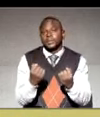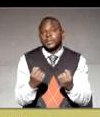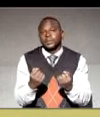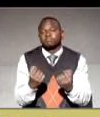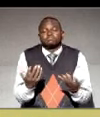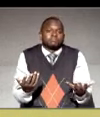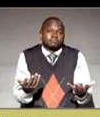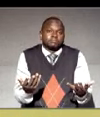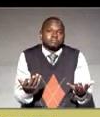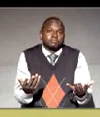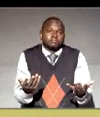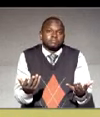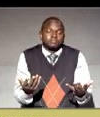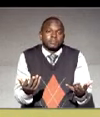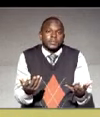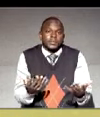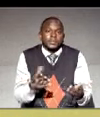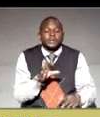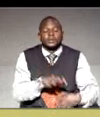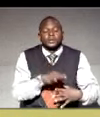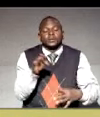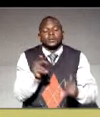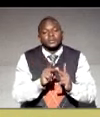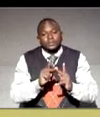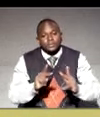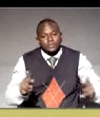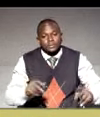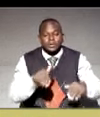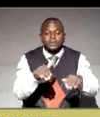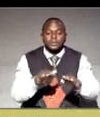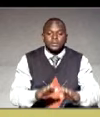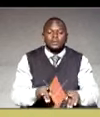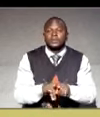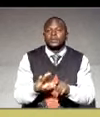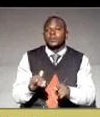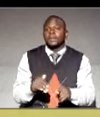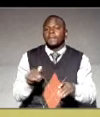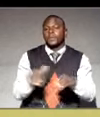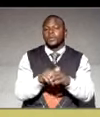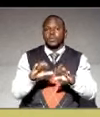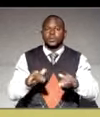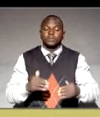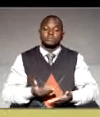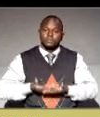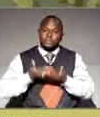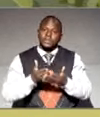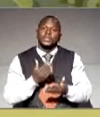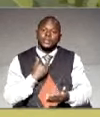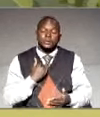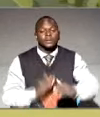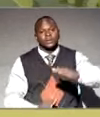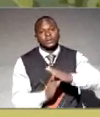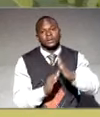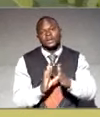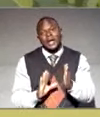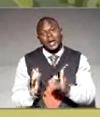fate. And may their souls rest in peace. That aside, members of parliament have expressed the need to limit